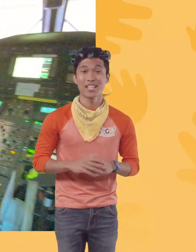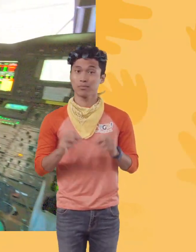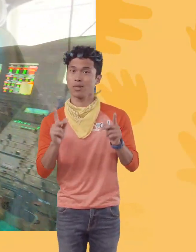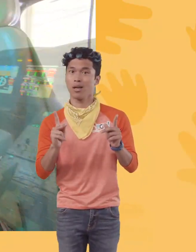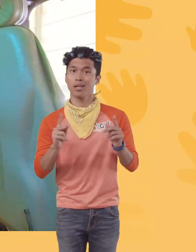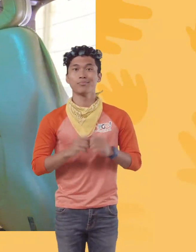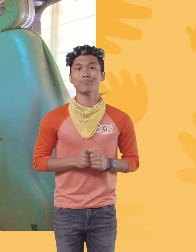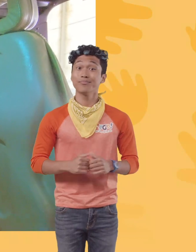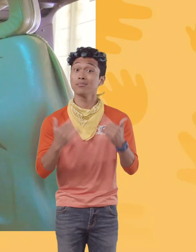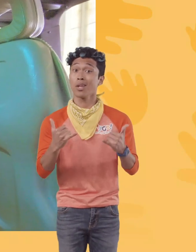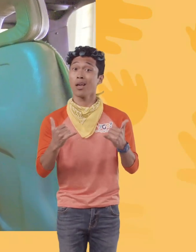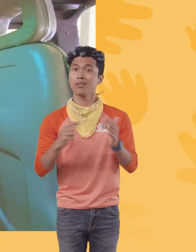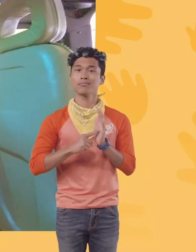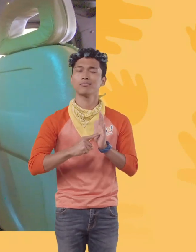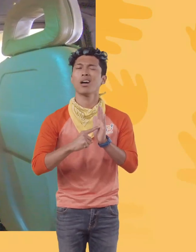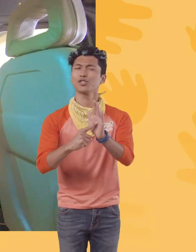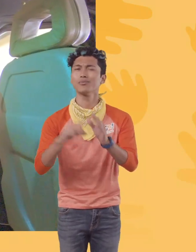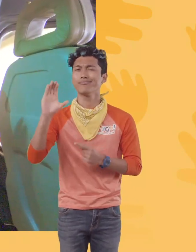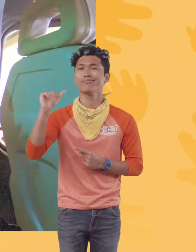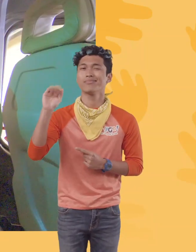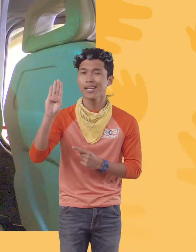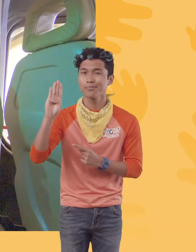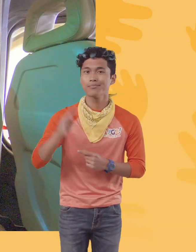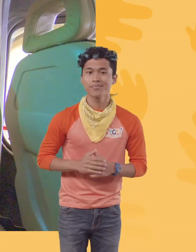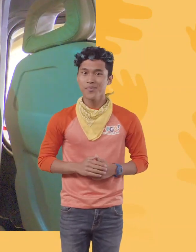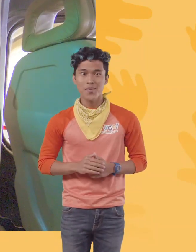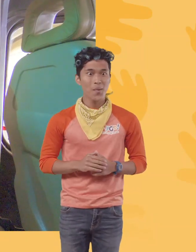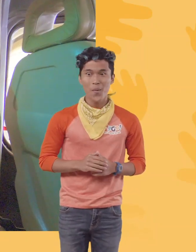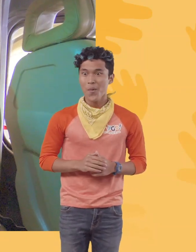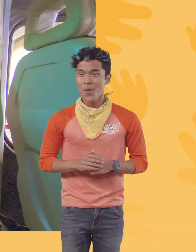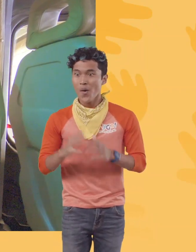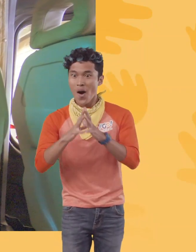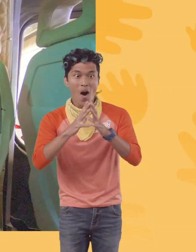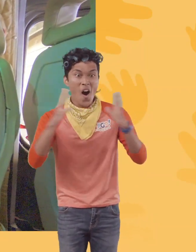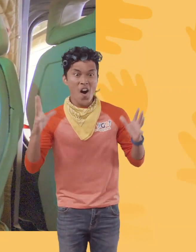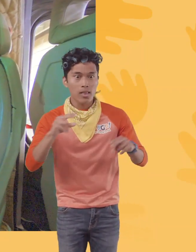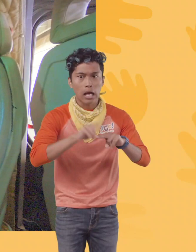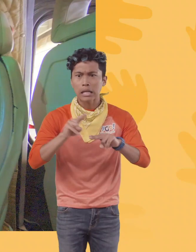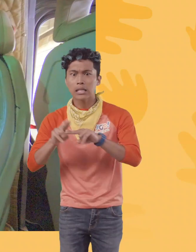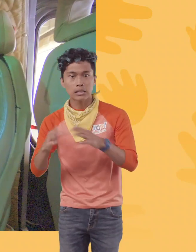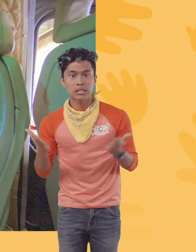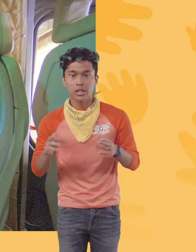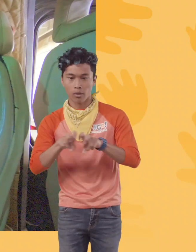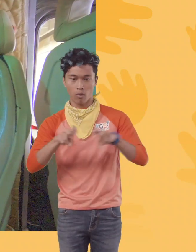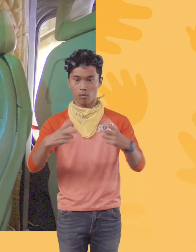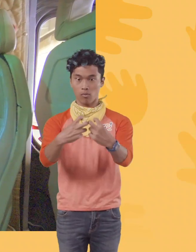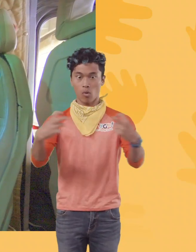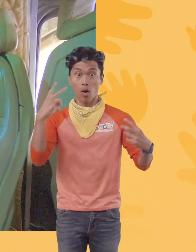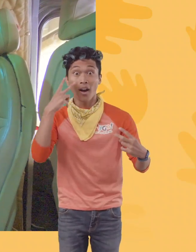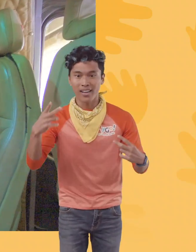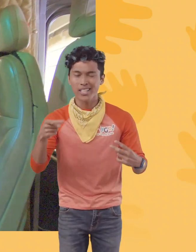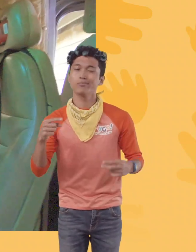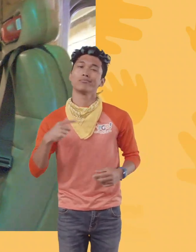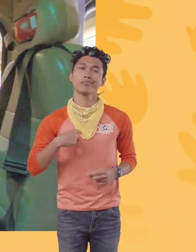Okay, for now, I'll show you the cab. Ooh, there's a lot of seats in here. See? I'm gonna go